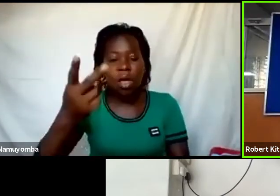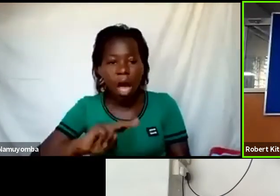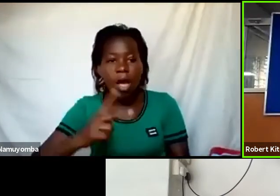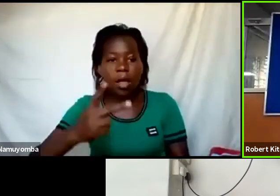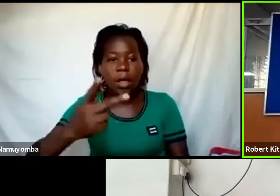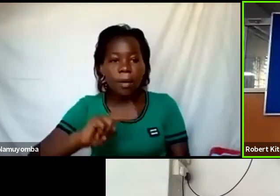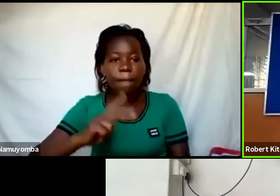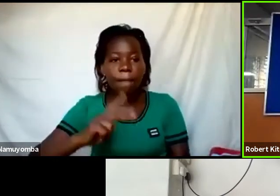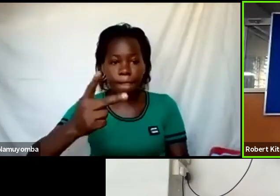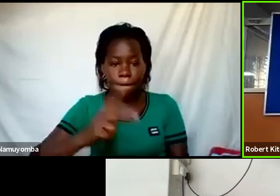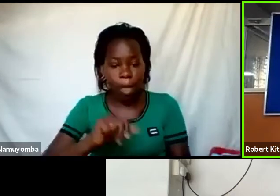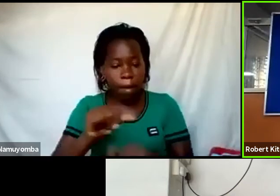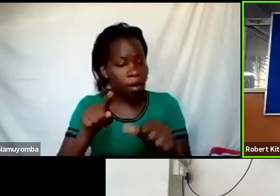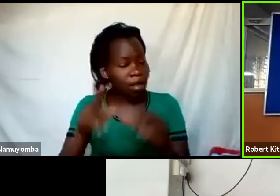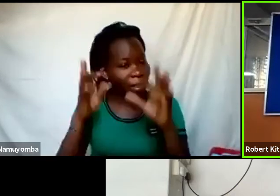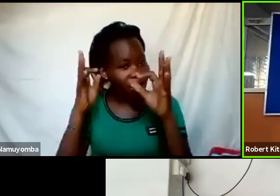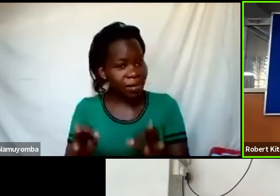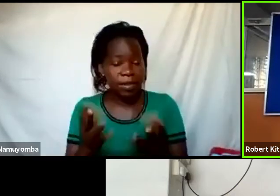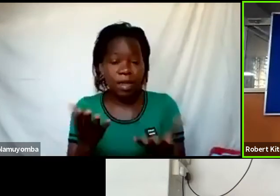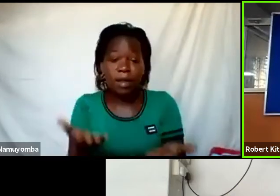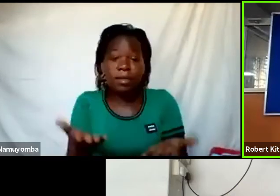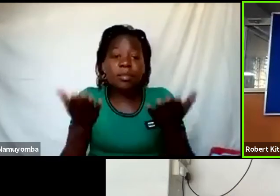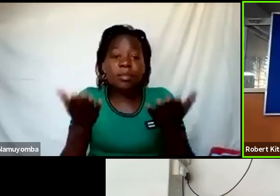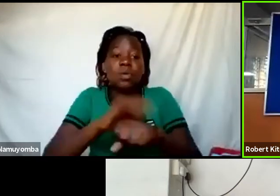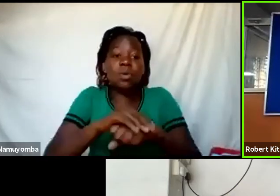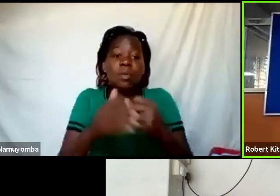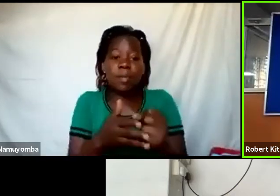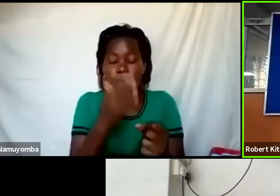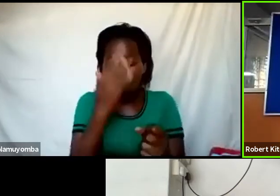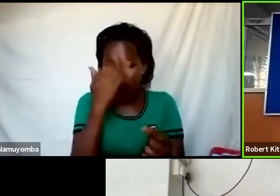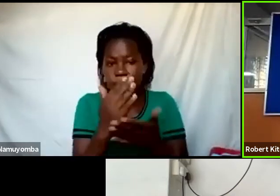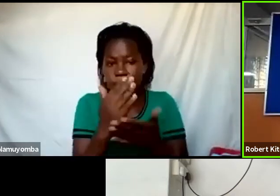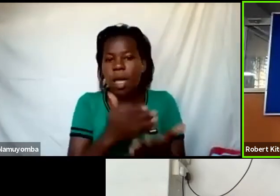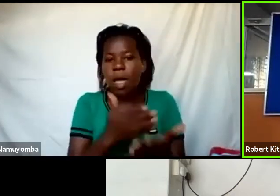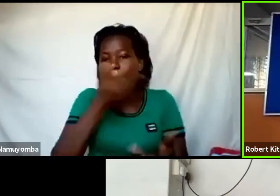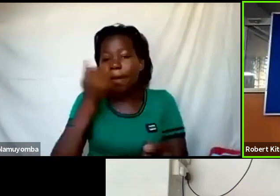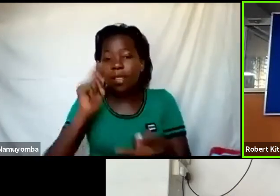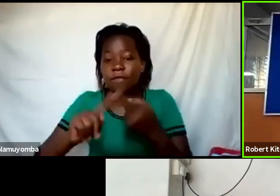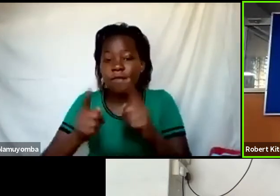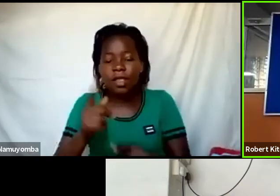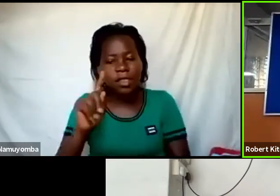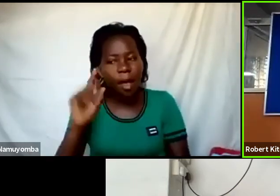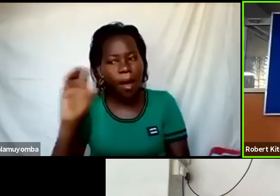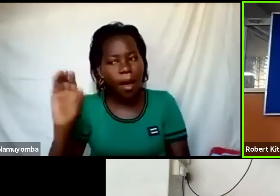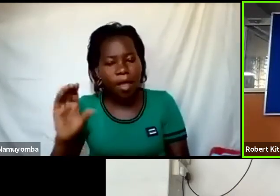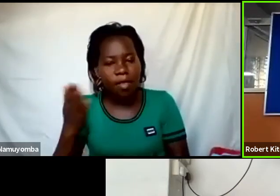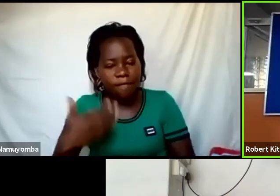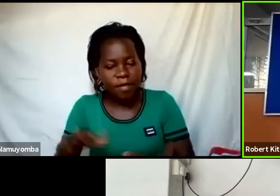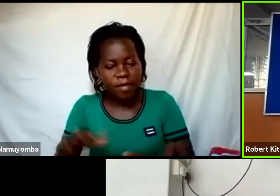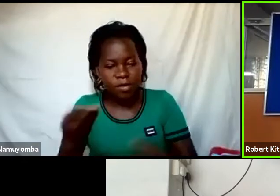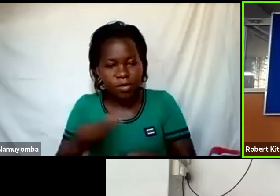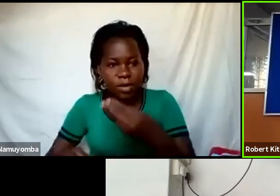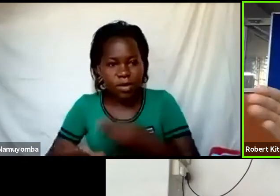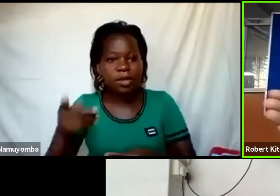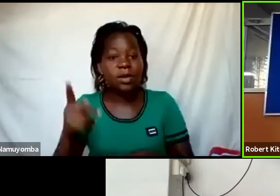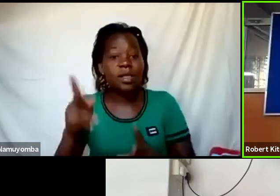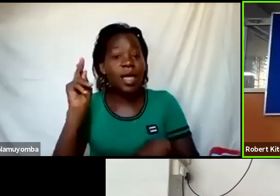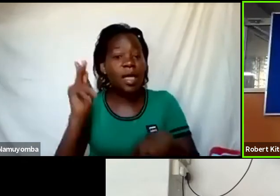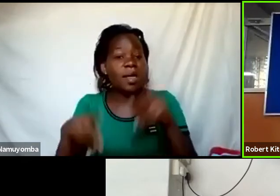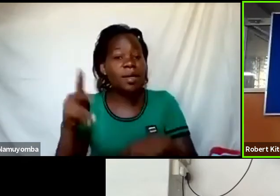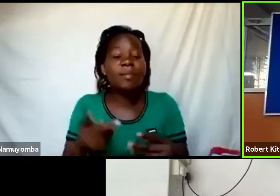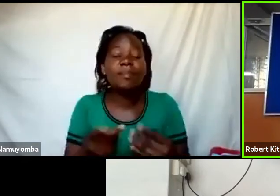on that product. And if it's an improvement, you make it, because your best ally is the consumer you've sold to. And those are the guys who are going to reach out